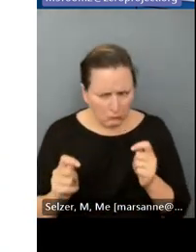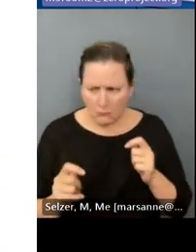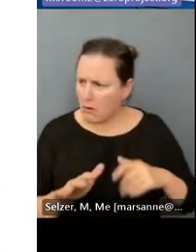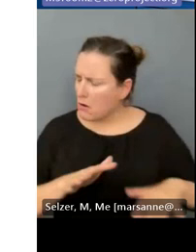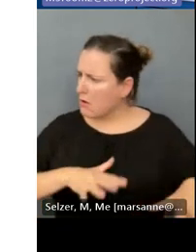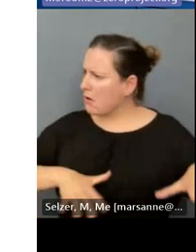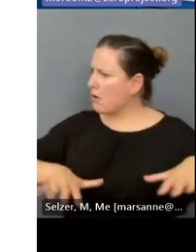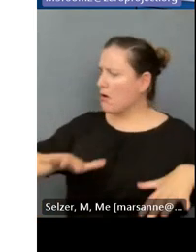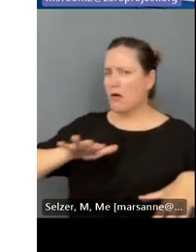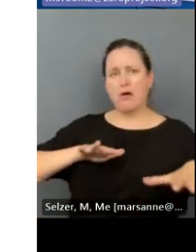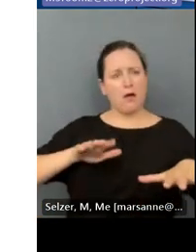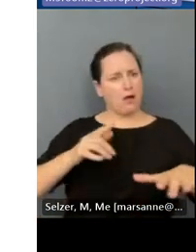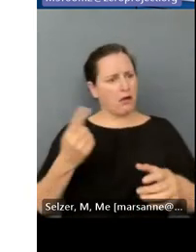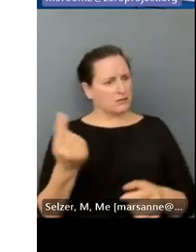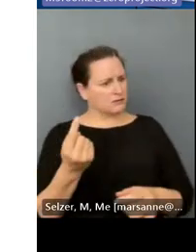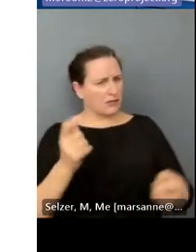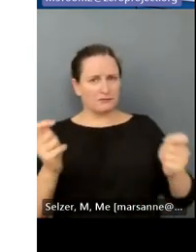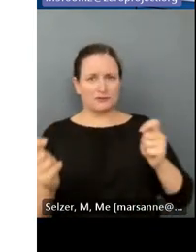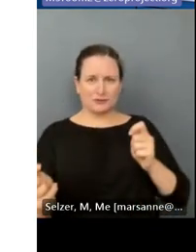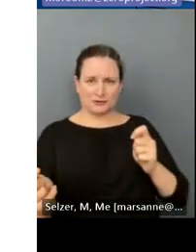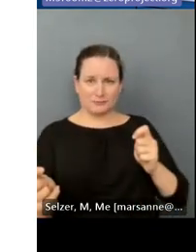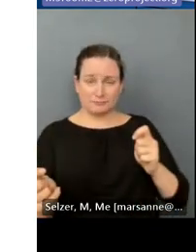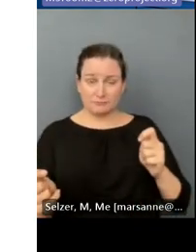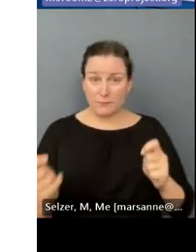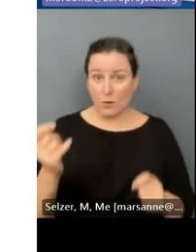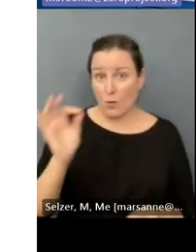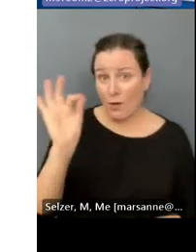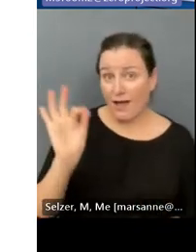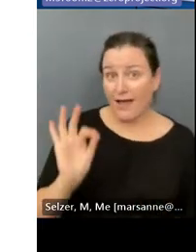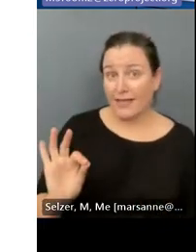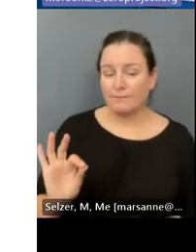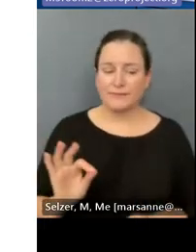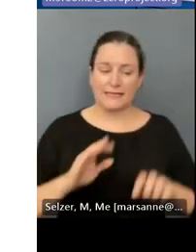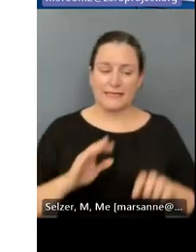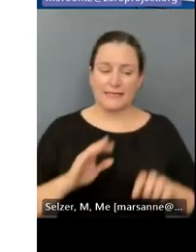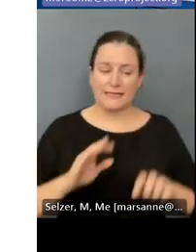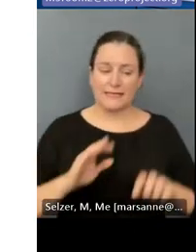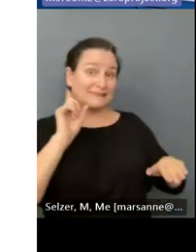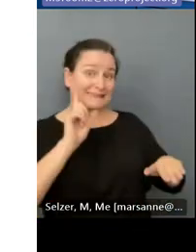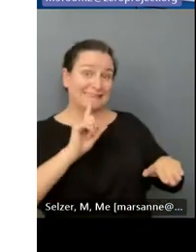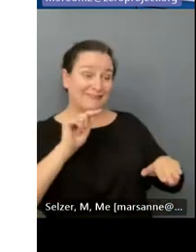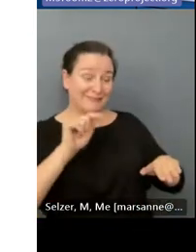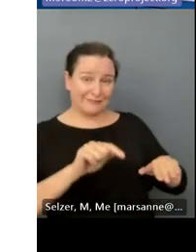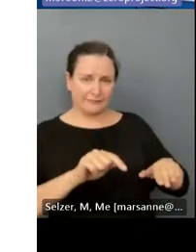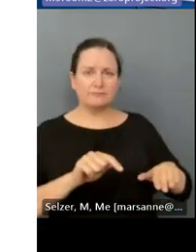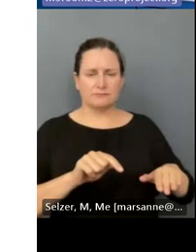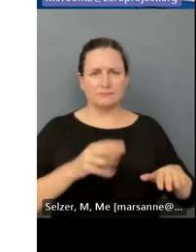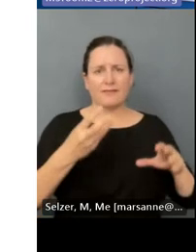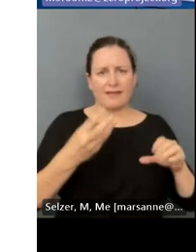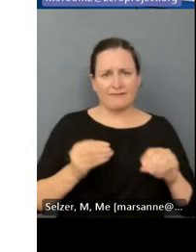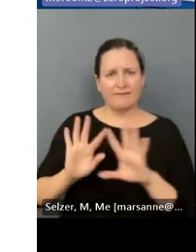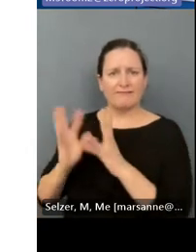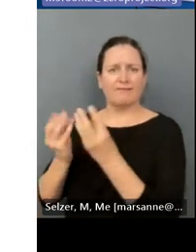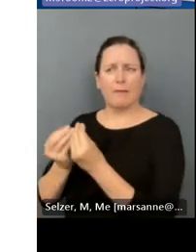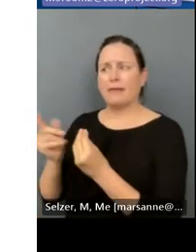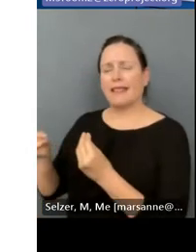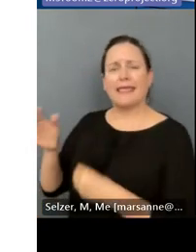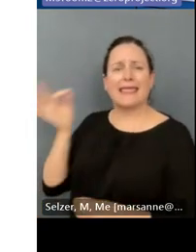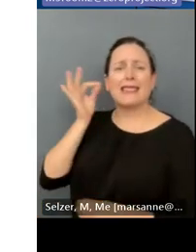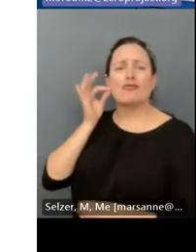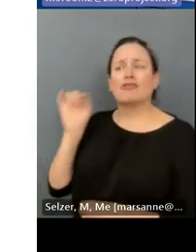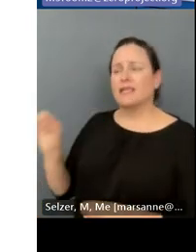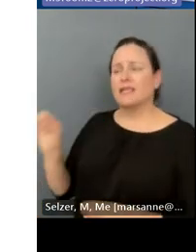we started receiving the siblings of the deaf students as part of our students group. We will.